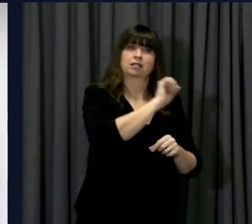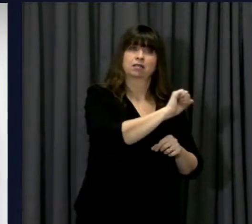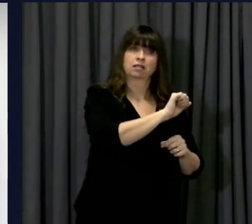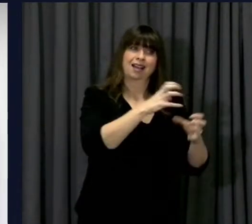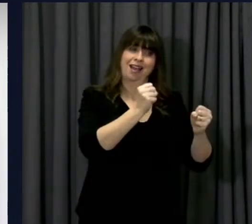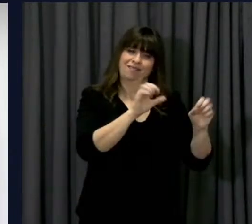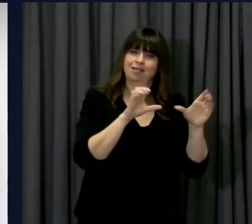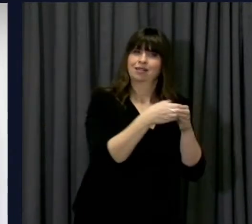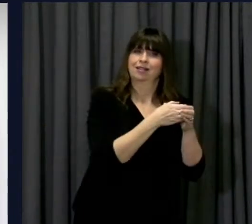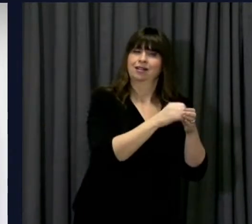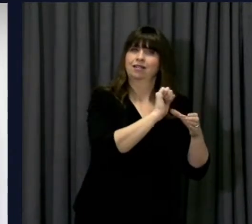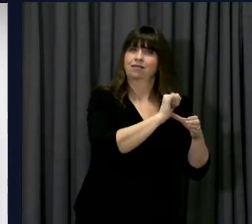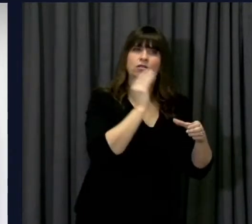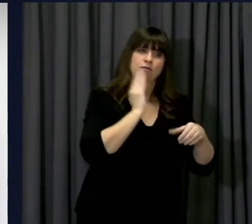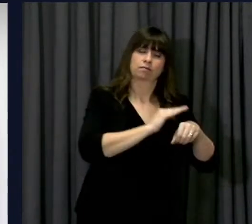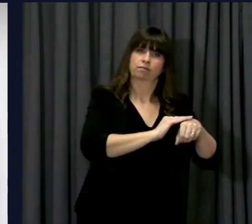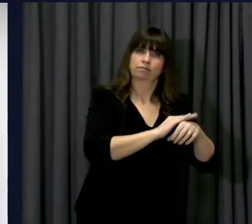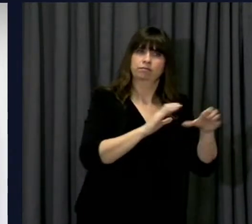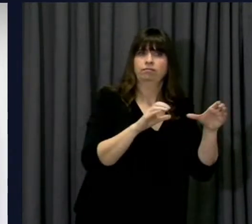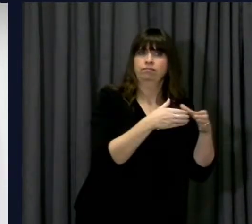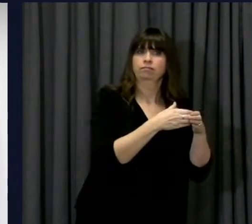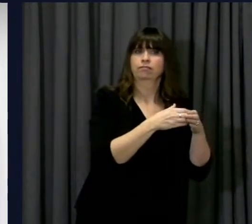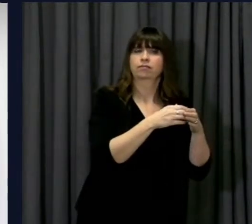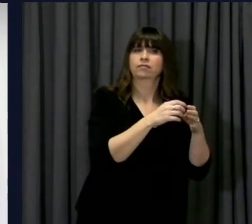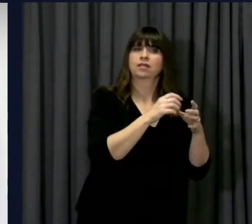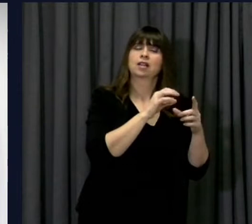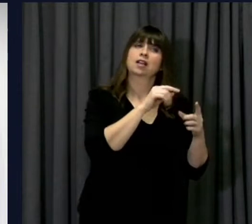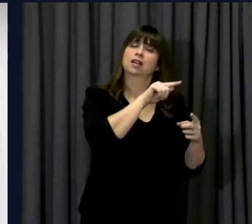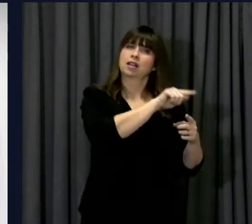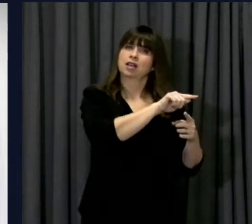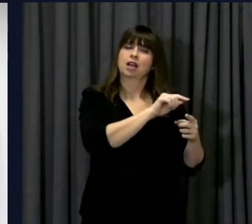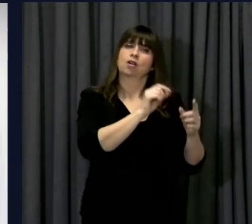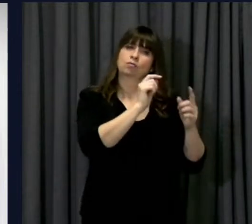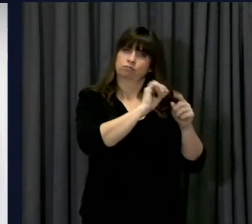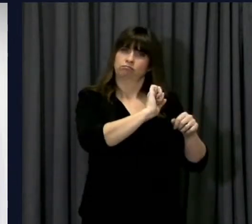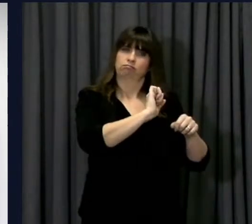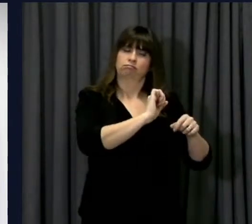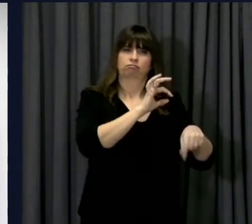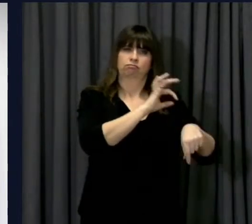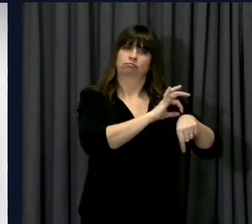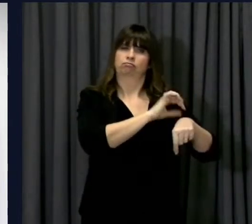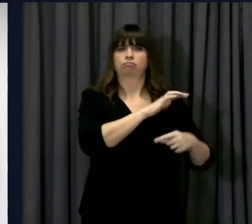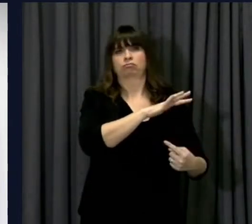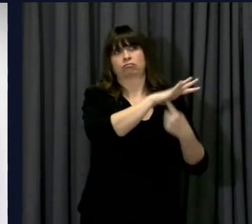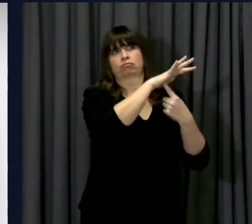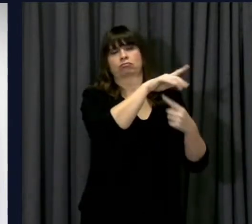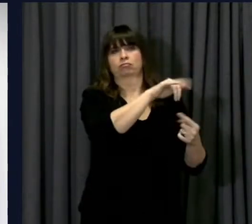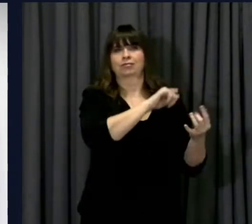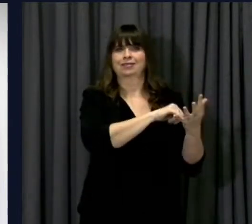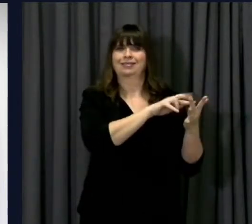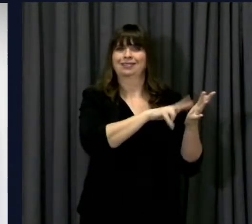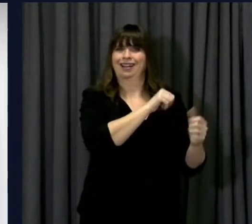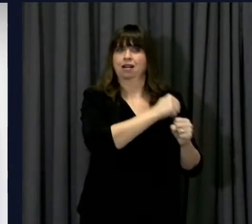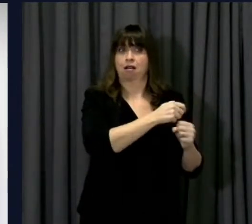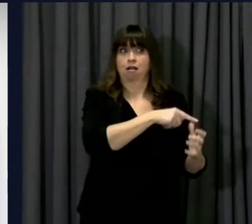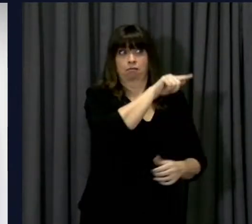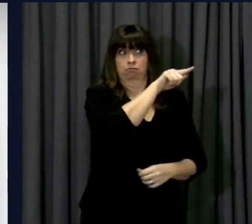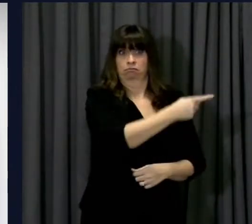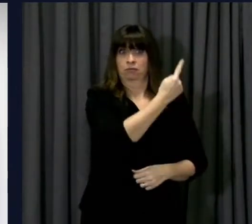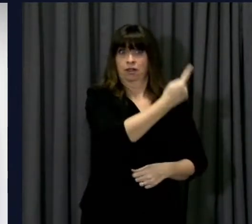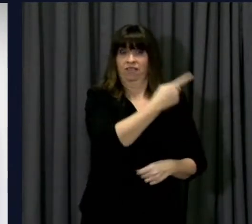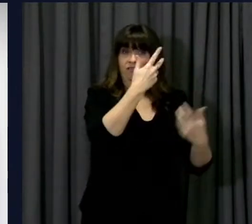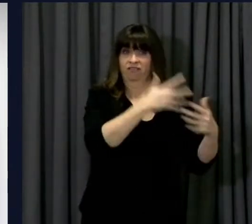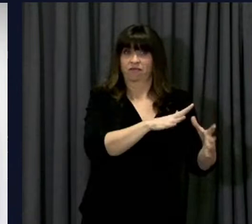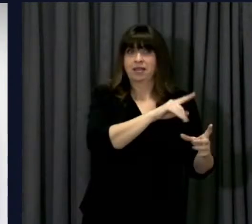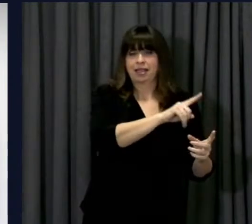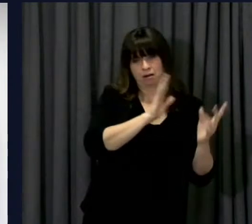here in Wales. In fact, the chair of BAPIO, Professor Keshav Singhal, he's actually been part of the risk assessment process